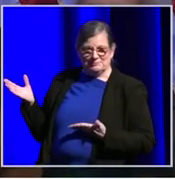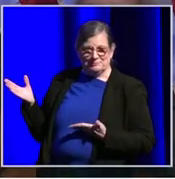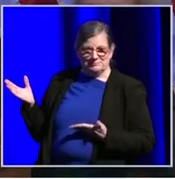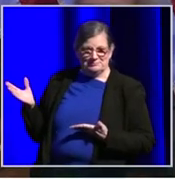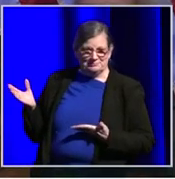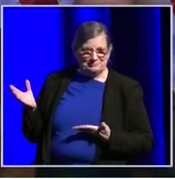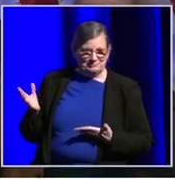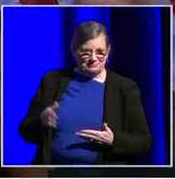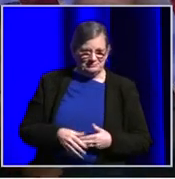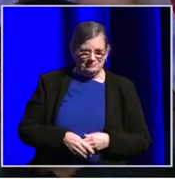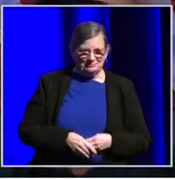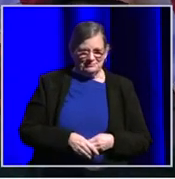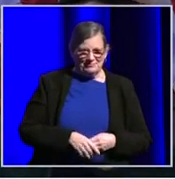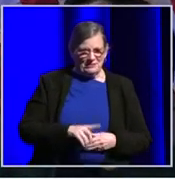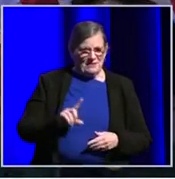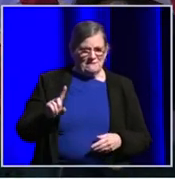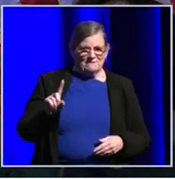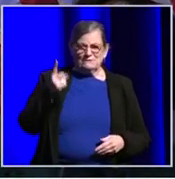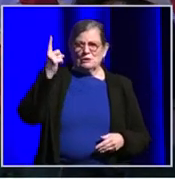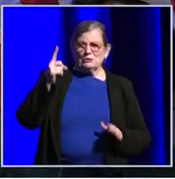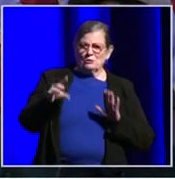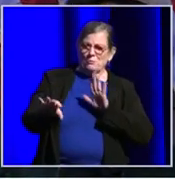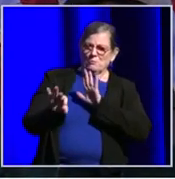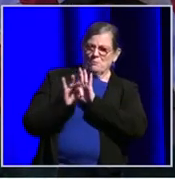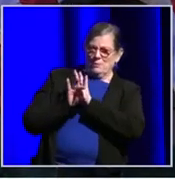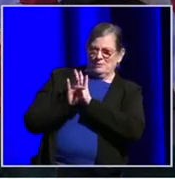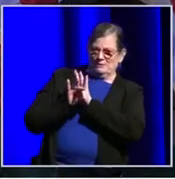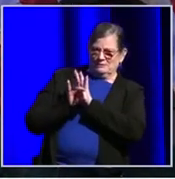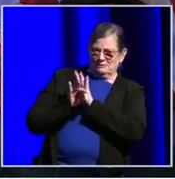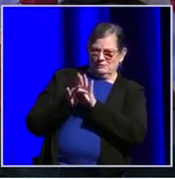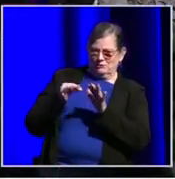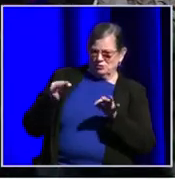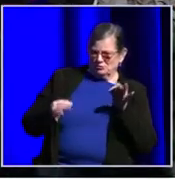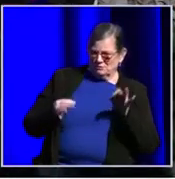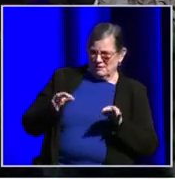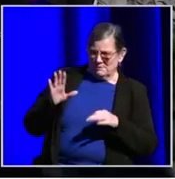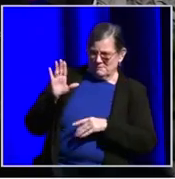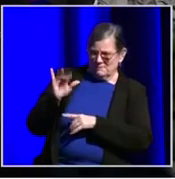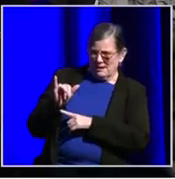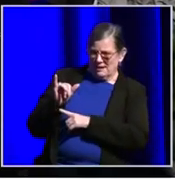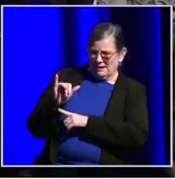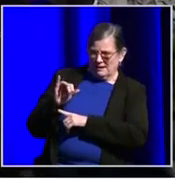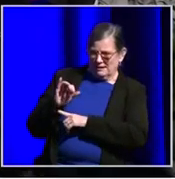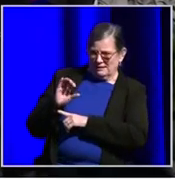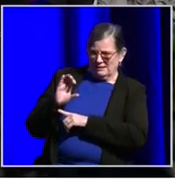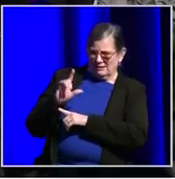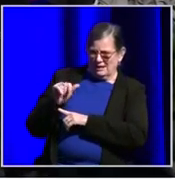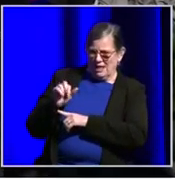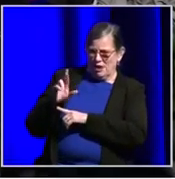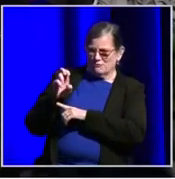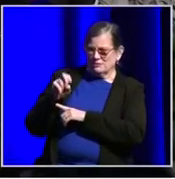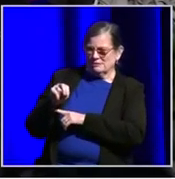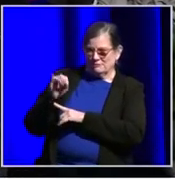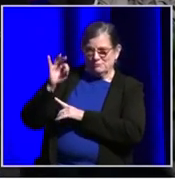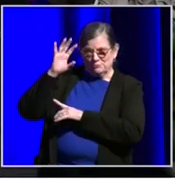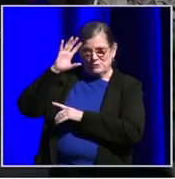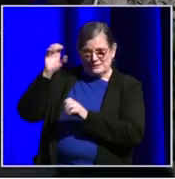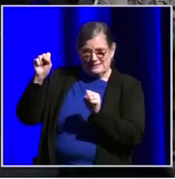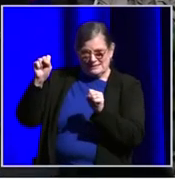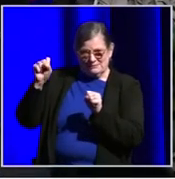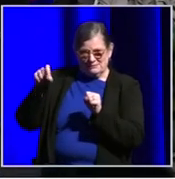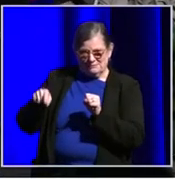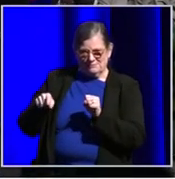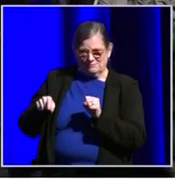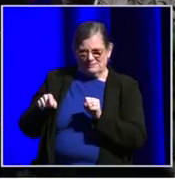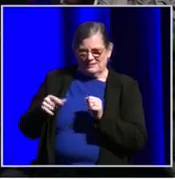was first appointed to the bench in 1997 by President Clinton. She was appointed Chief Judge of the Superior Court in October